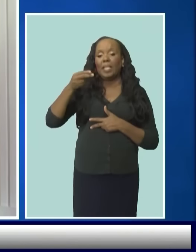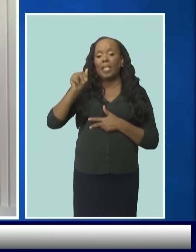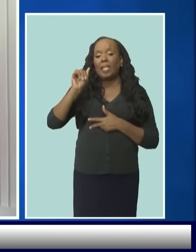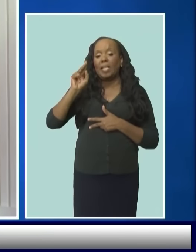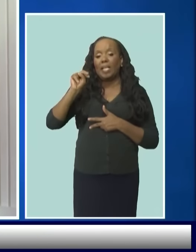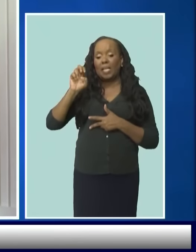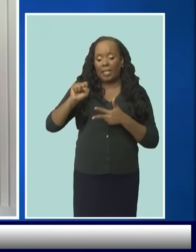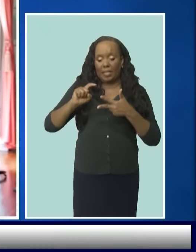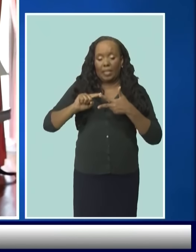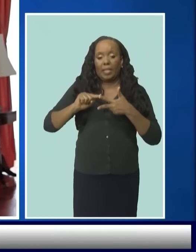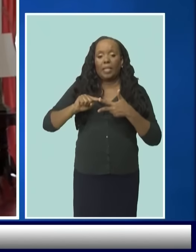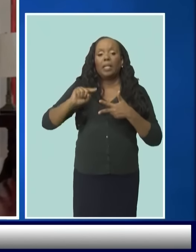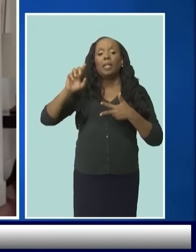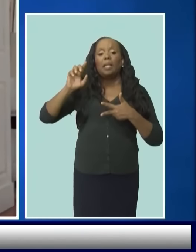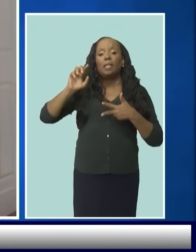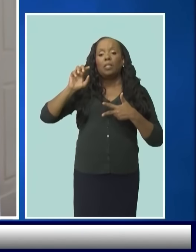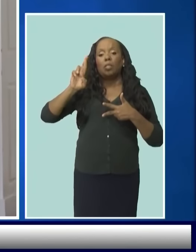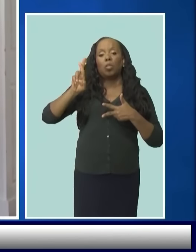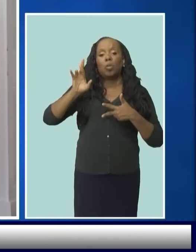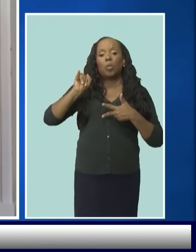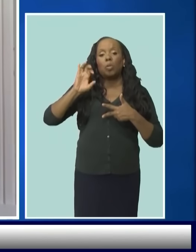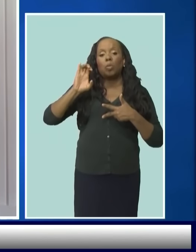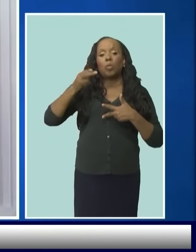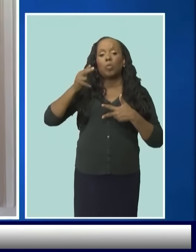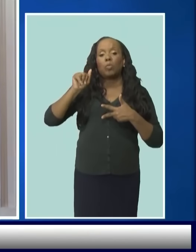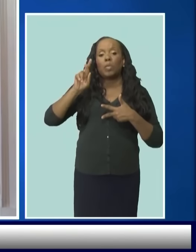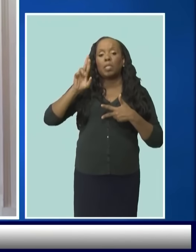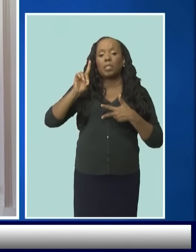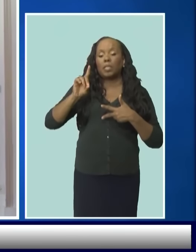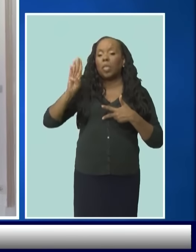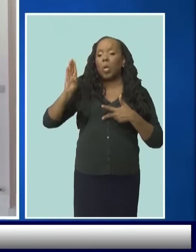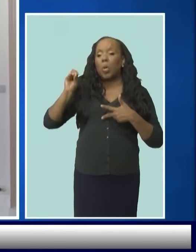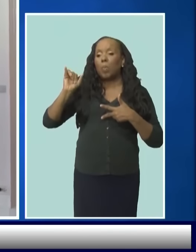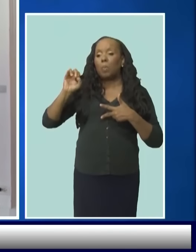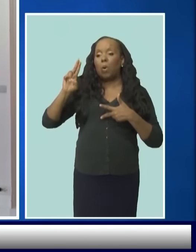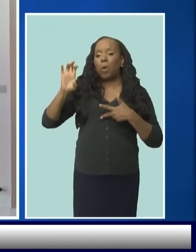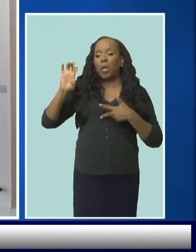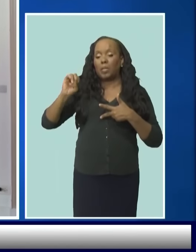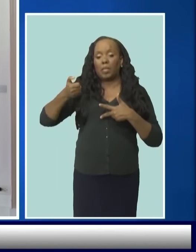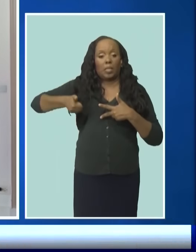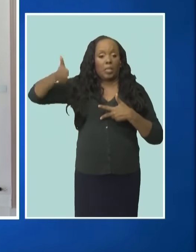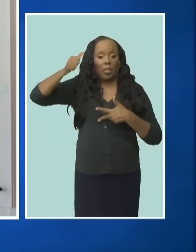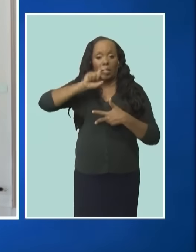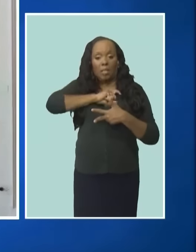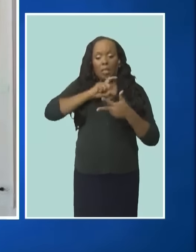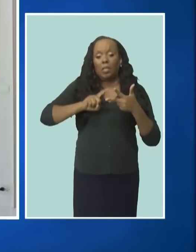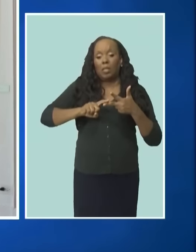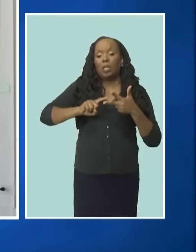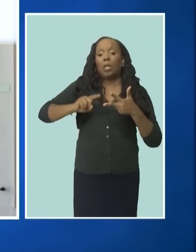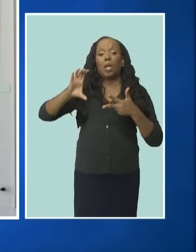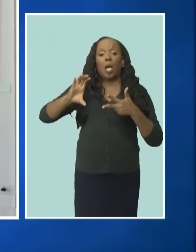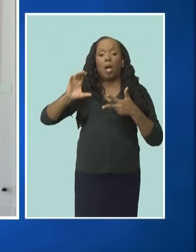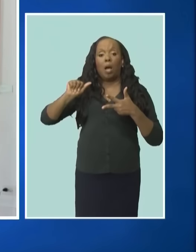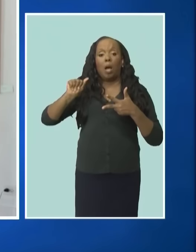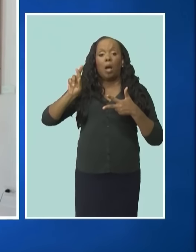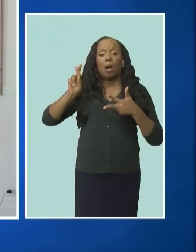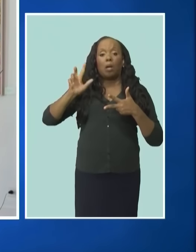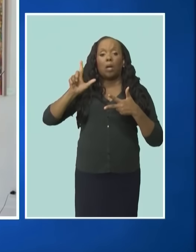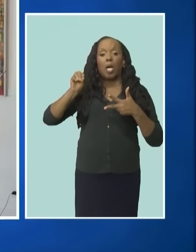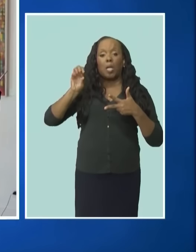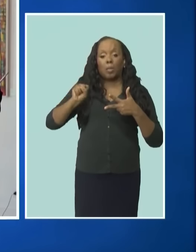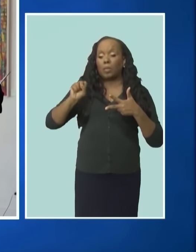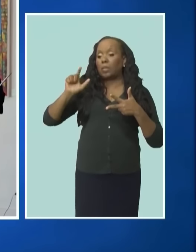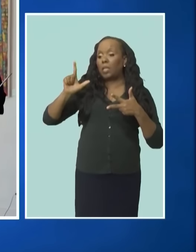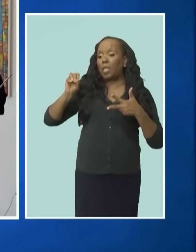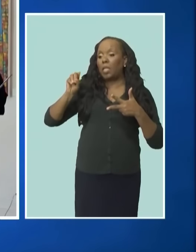Honorable Richard Boyce, Chief of Staff of the Barbados Defence Force, the Honorable Brigadier Carlos Lovell, are being recognized for